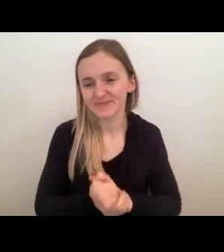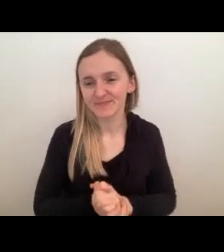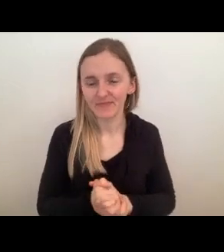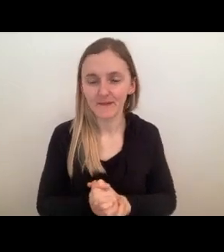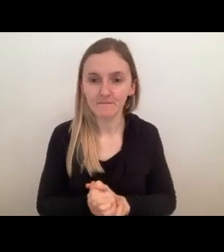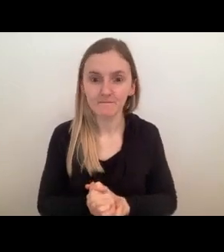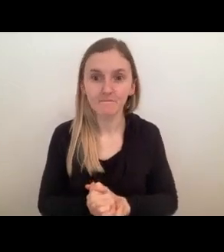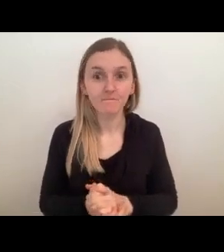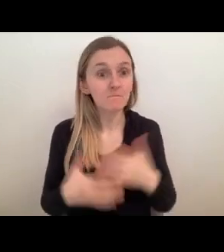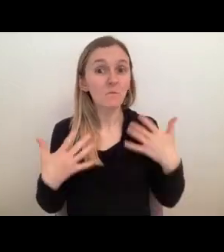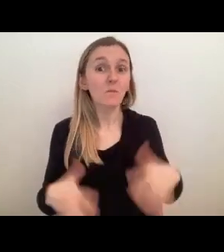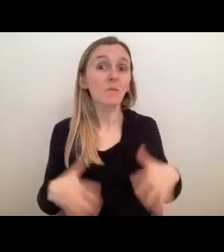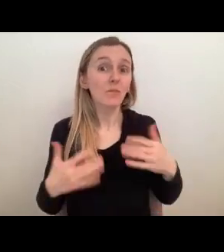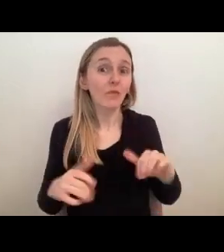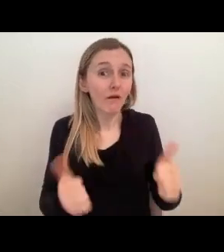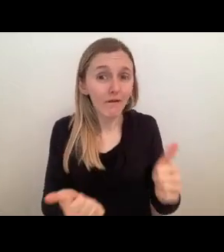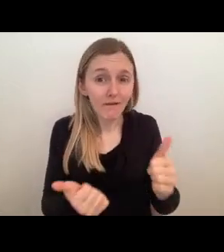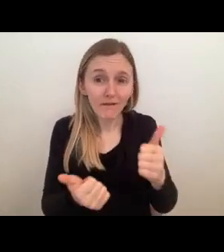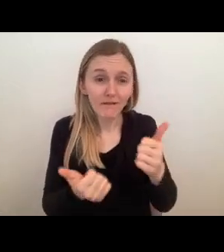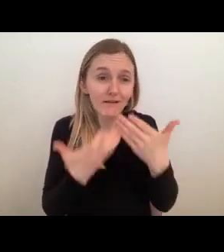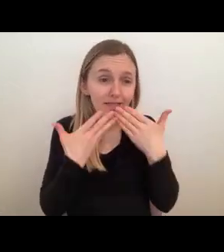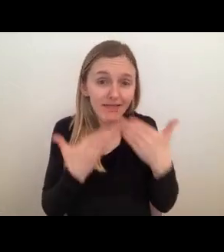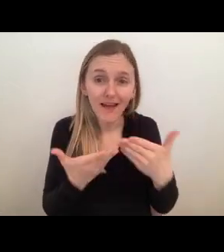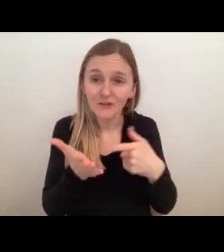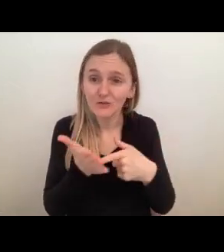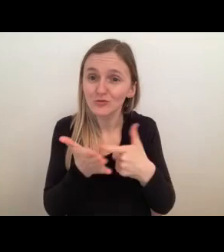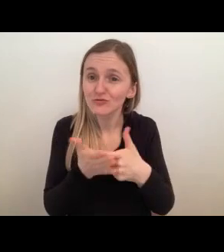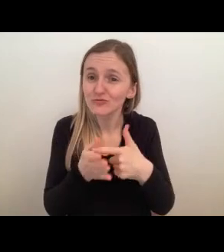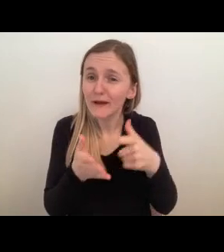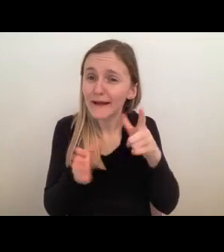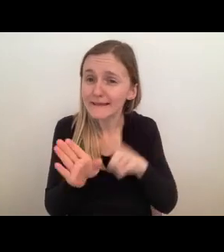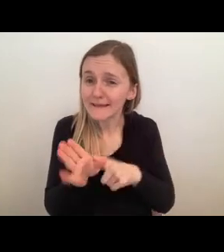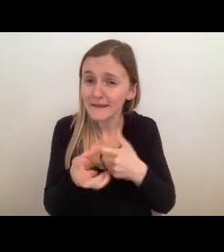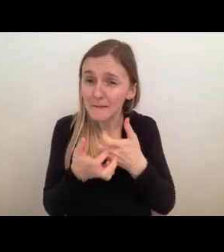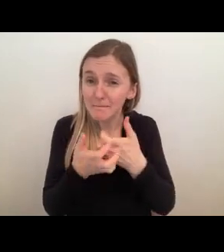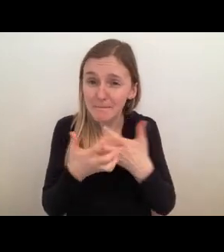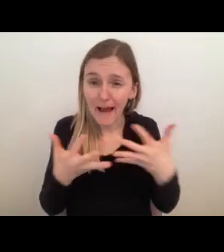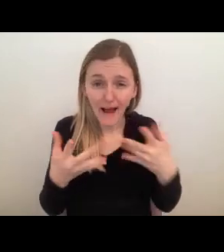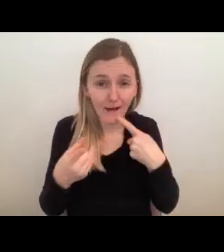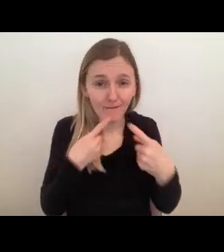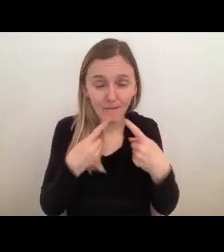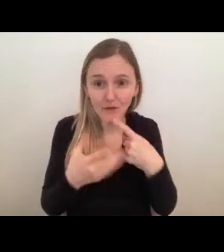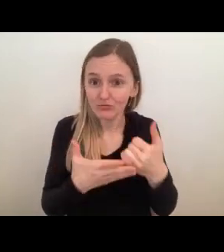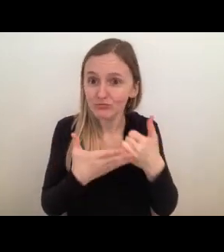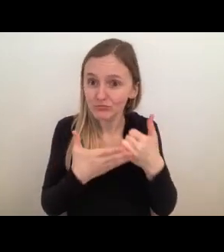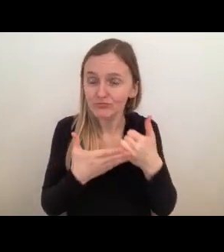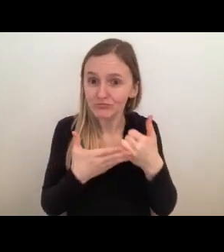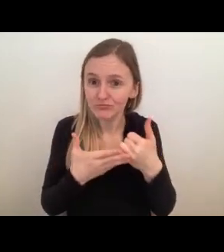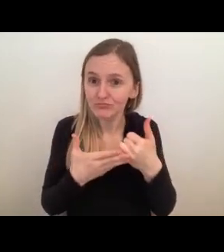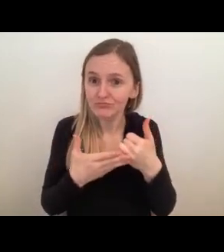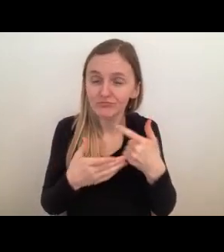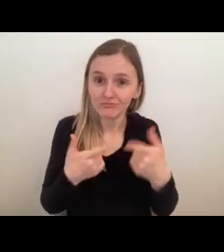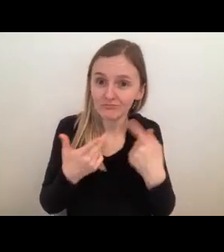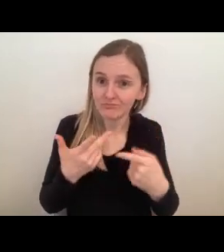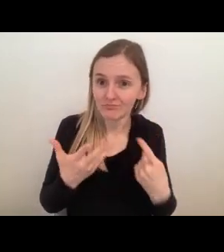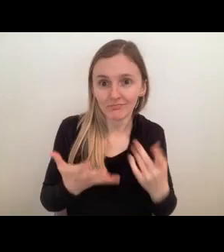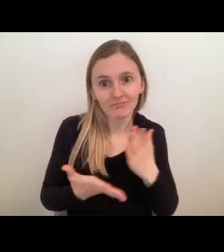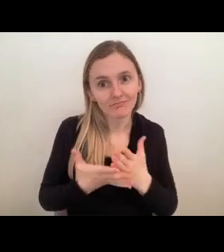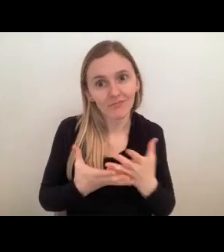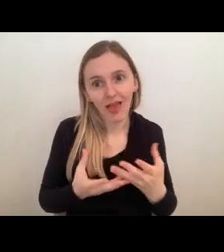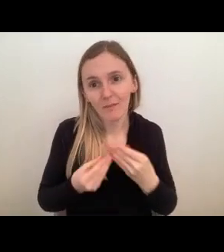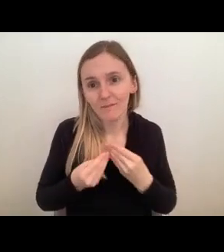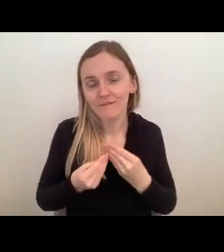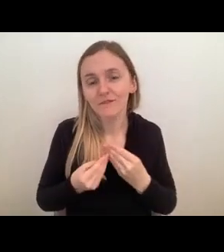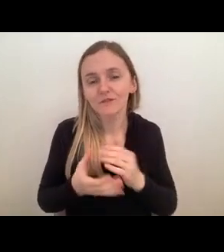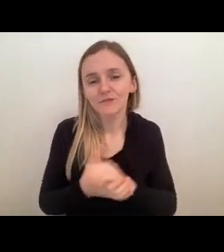Oh, amazing, Tracy. Thank you so much. There was so much advice there, so I think it's been really helpful for everyone. We'll just quickly